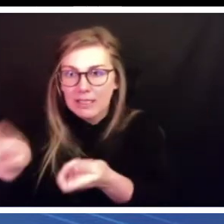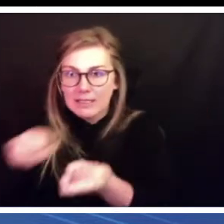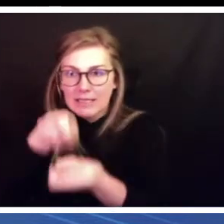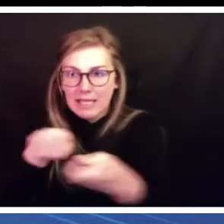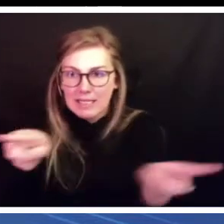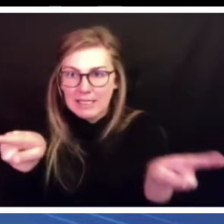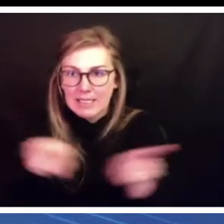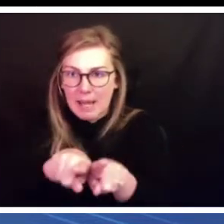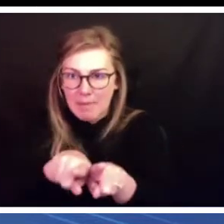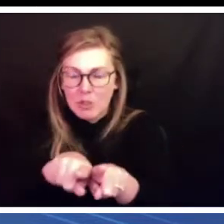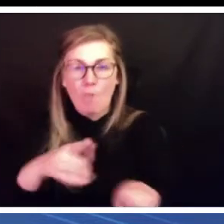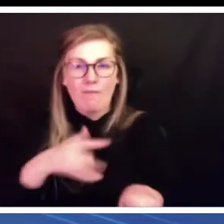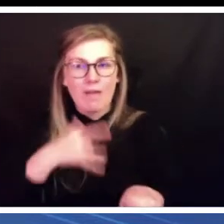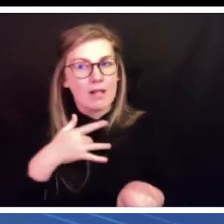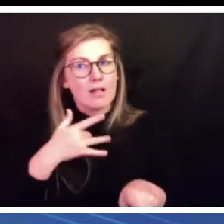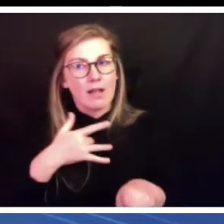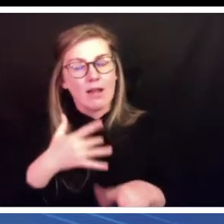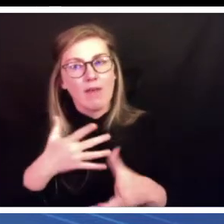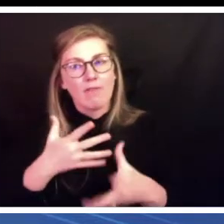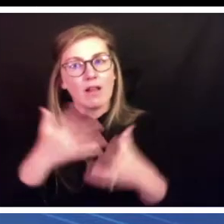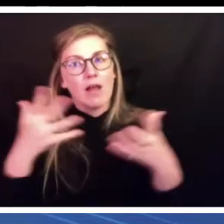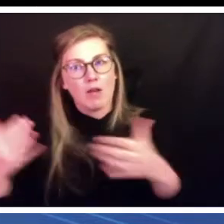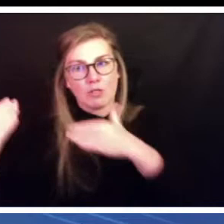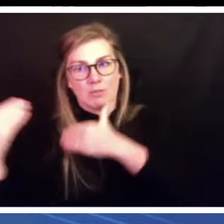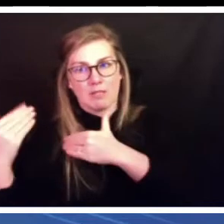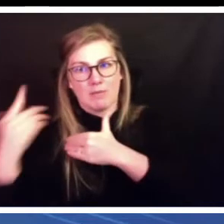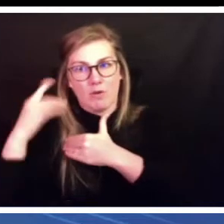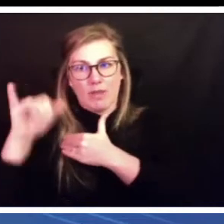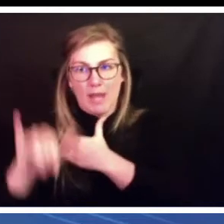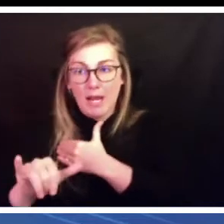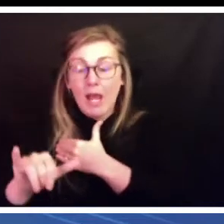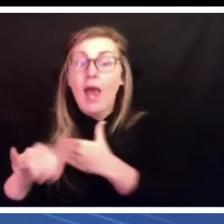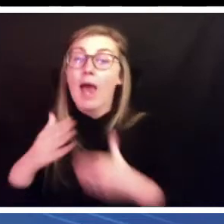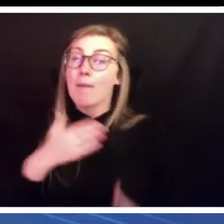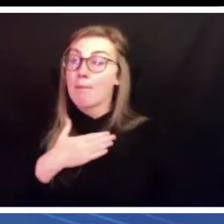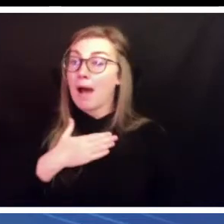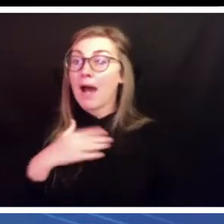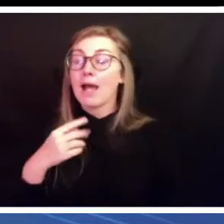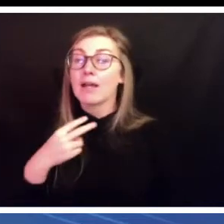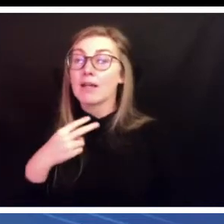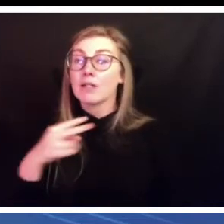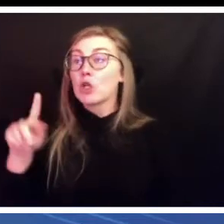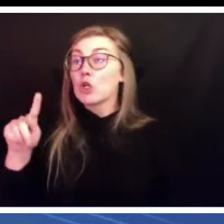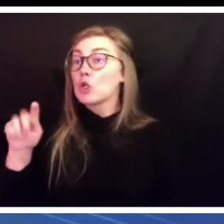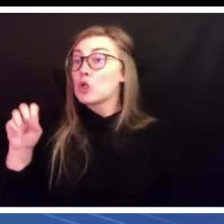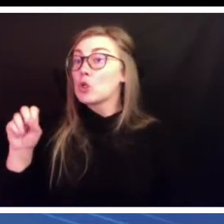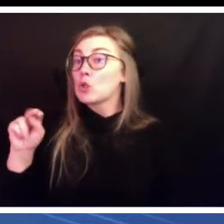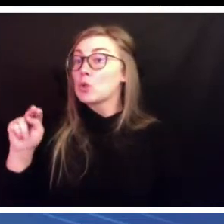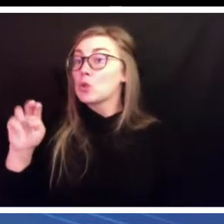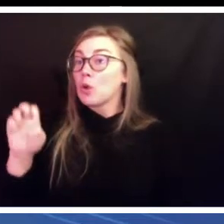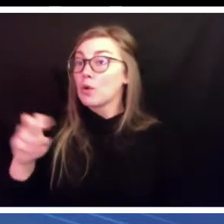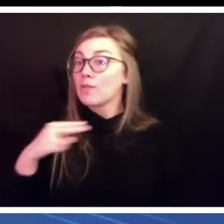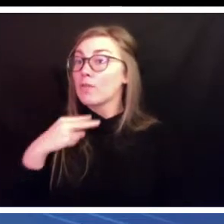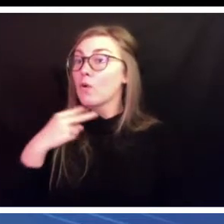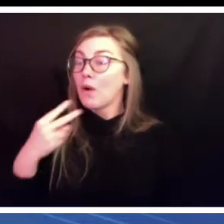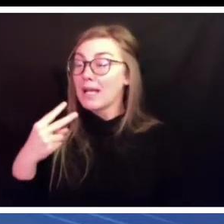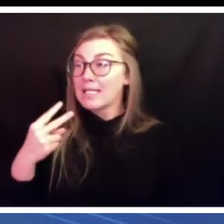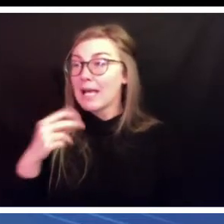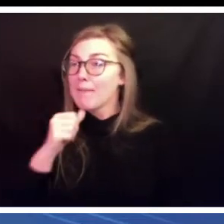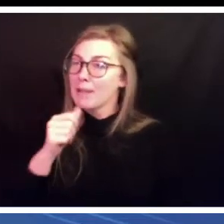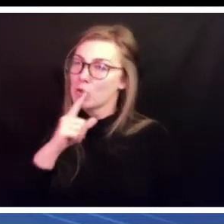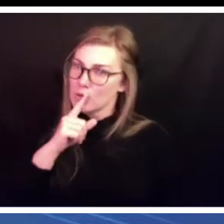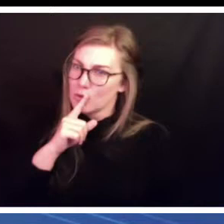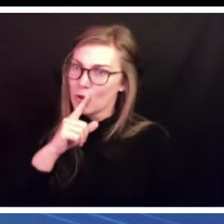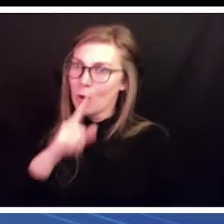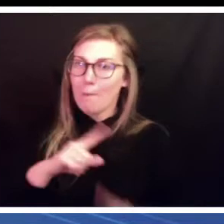tone is one in which I hope, and I can't say everybody loves it. I don't know, but I hope they trust my voice because that's